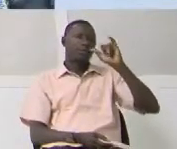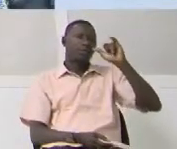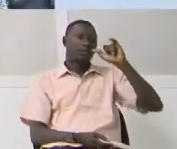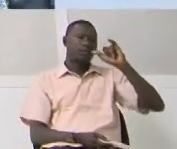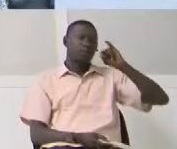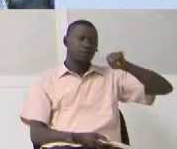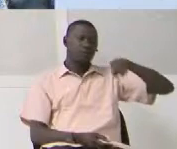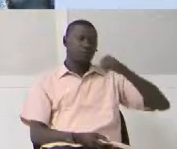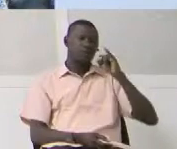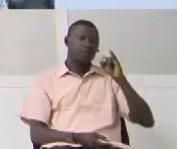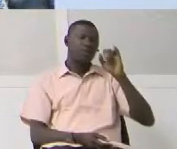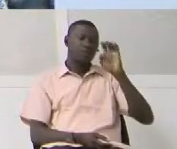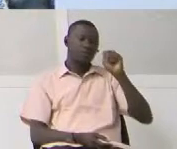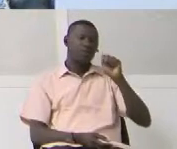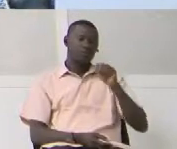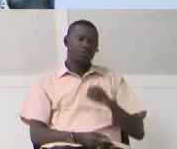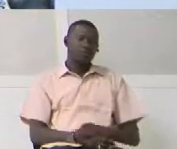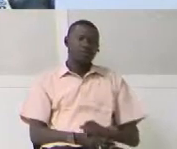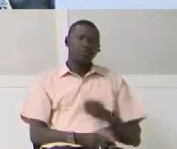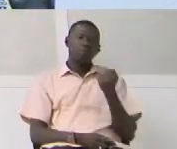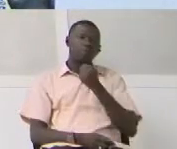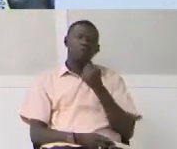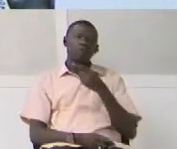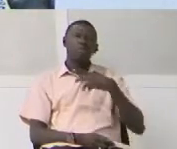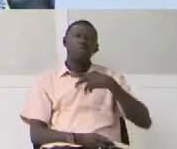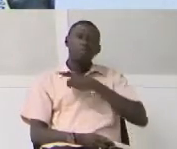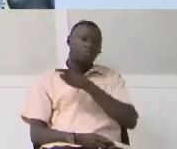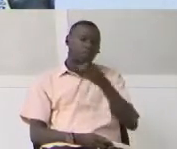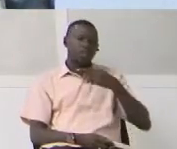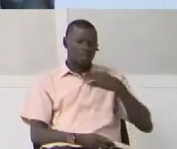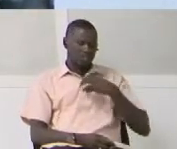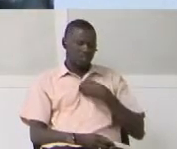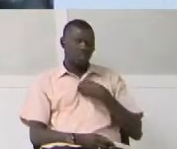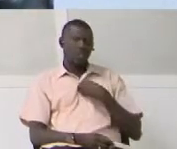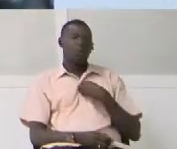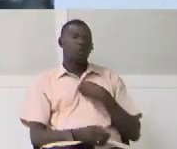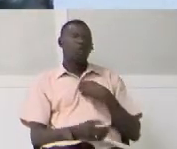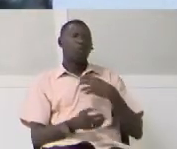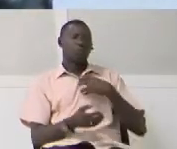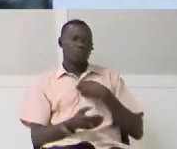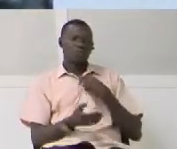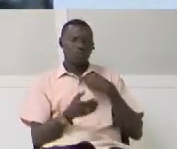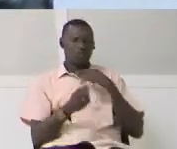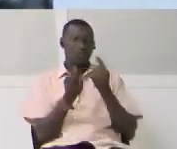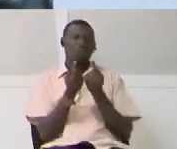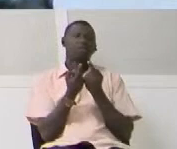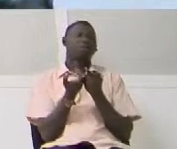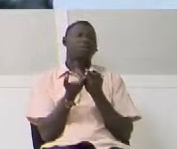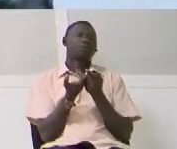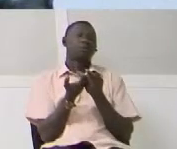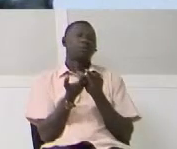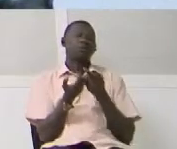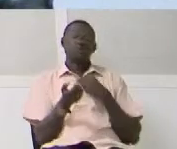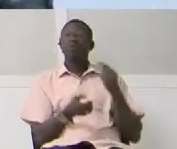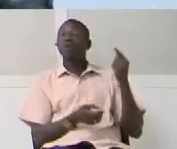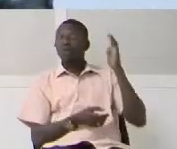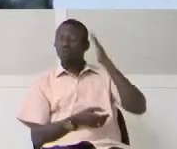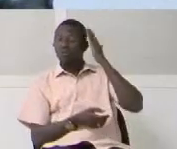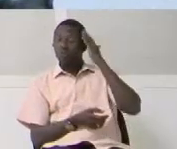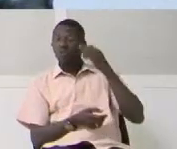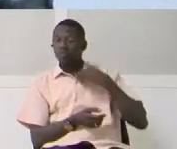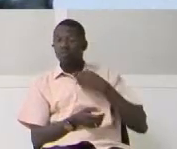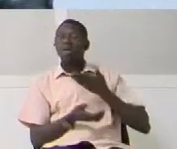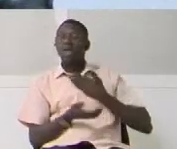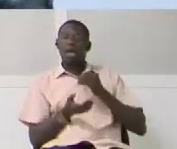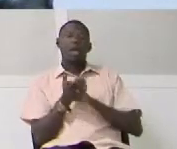nyom request. Because they requested for them. Nyom amna information na manko ame. Because they had the information that